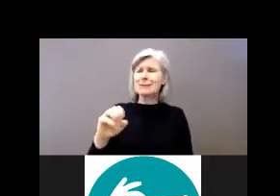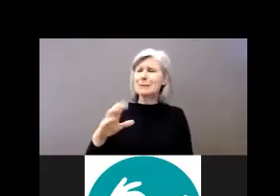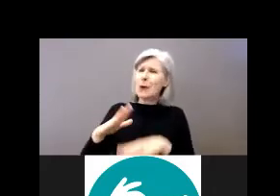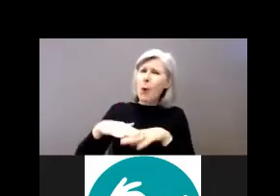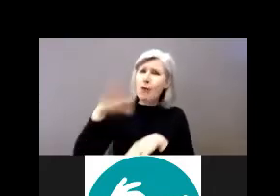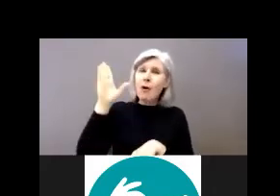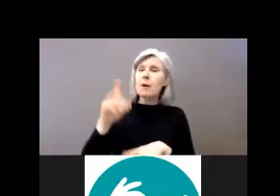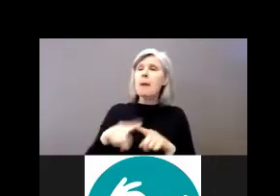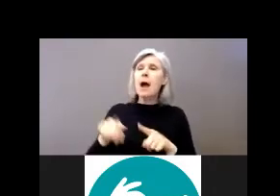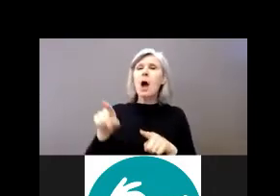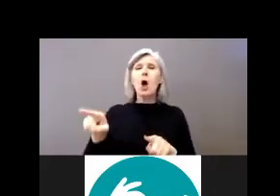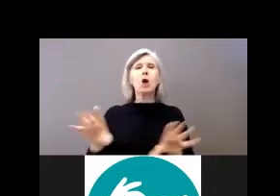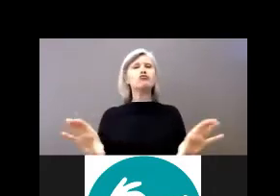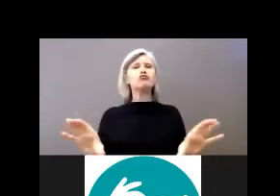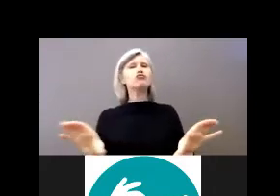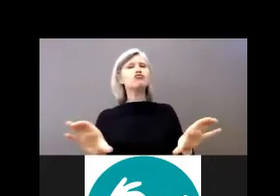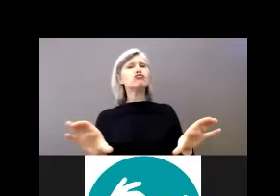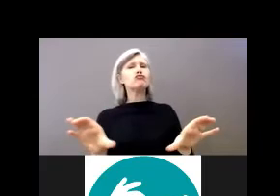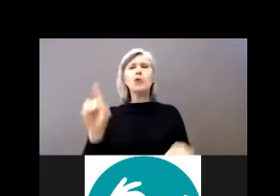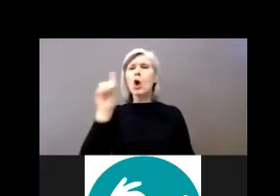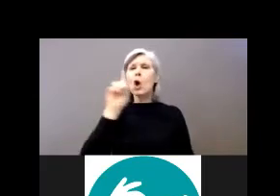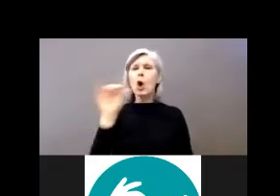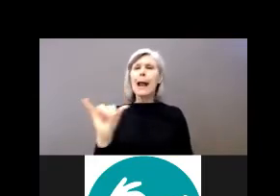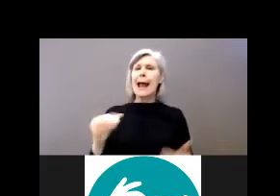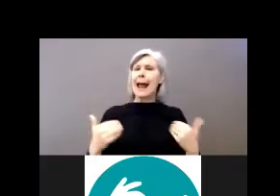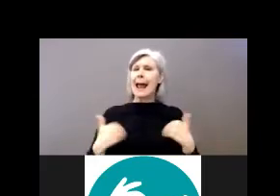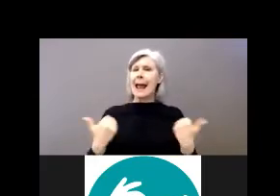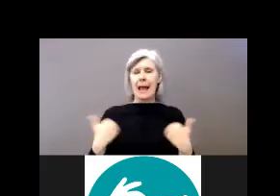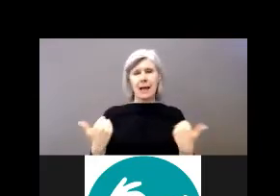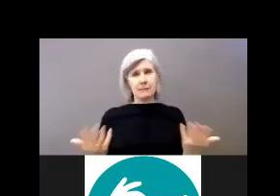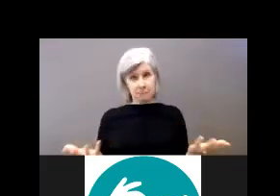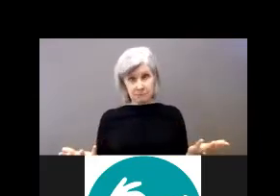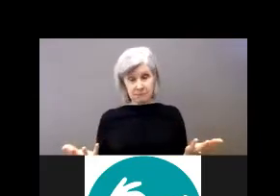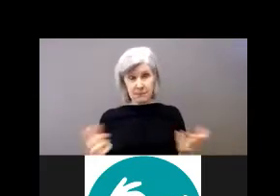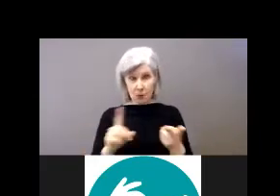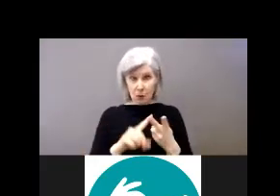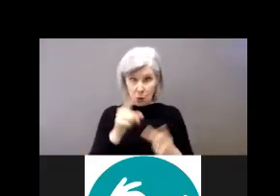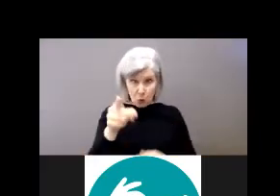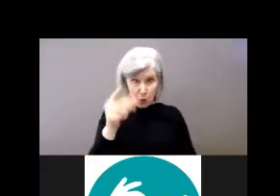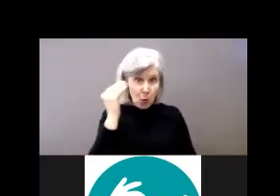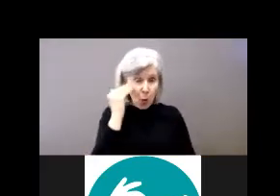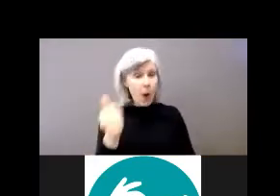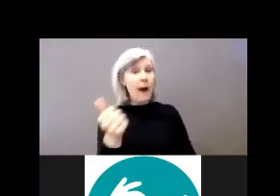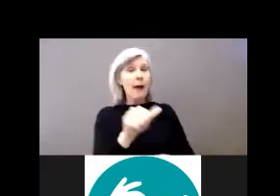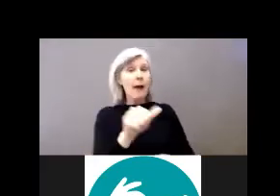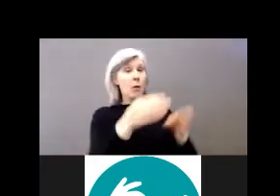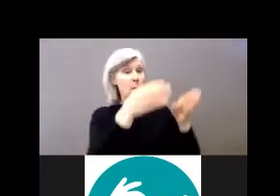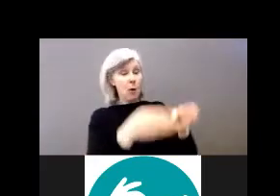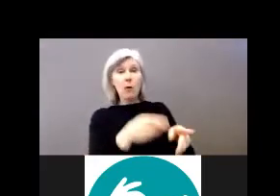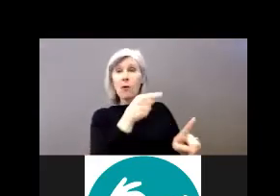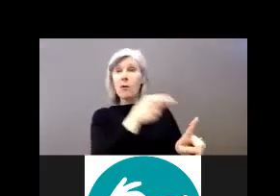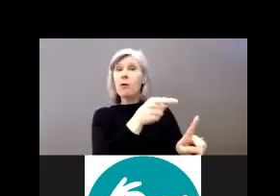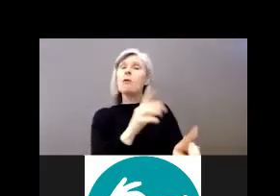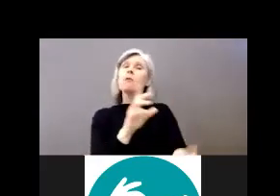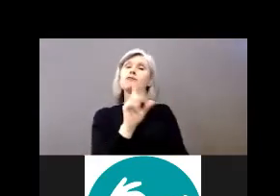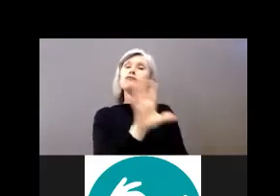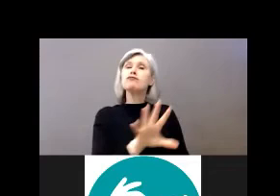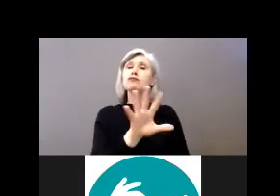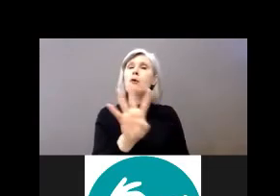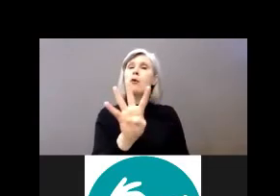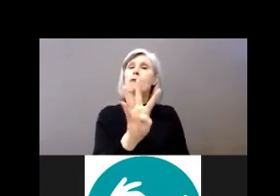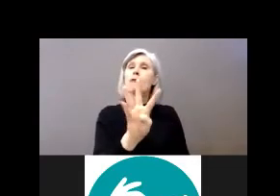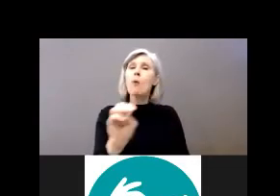my question to you to consider, how many people know someone who is 40 or 50 who are functioning